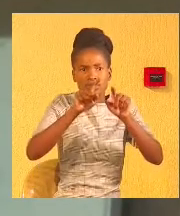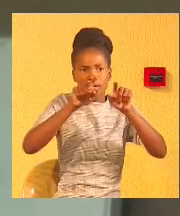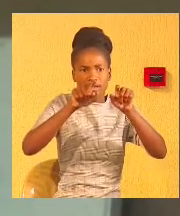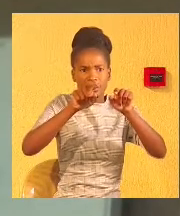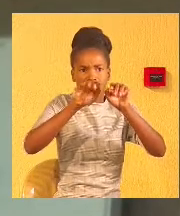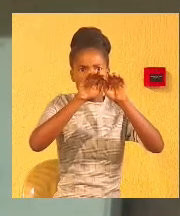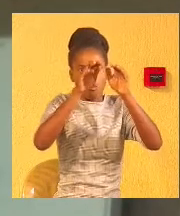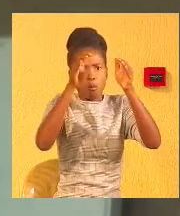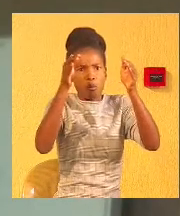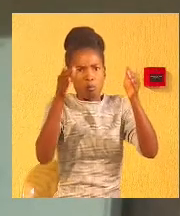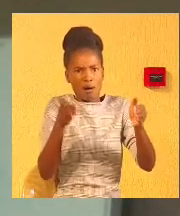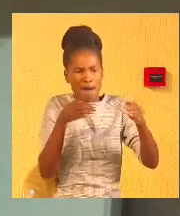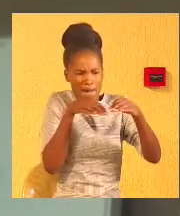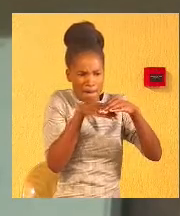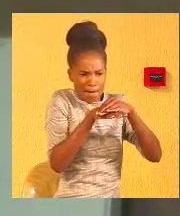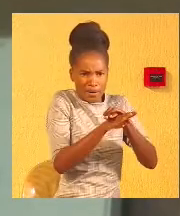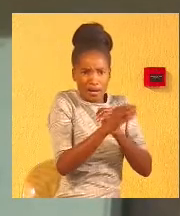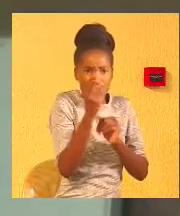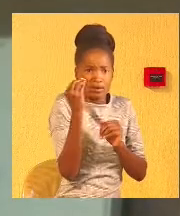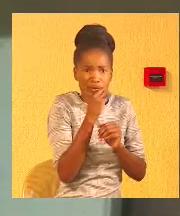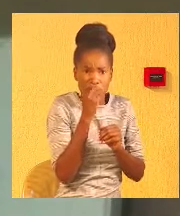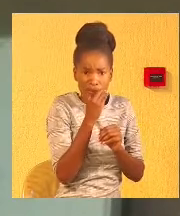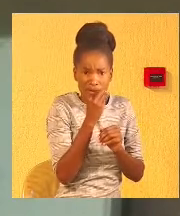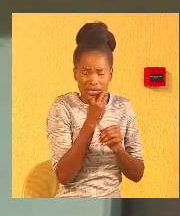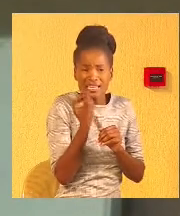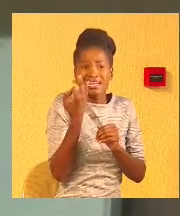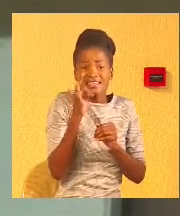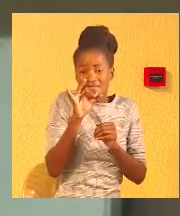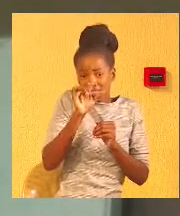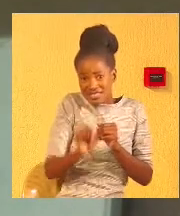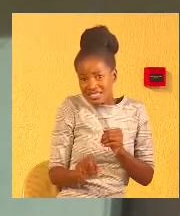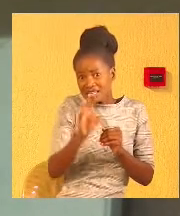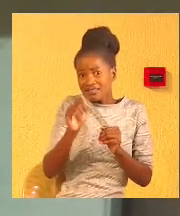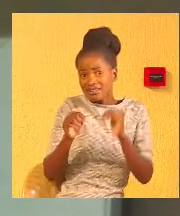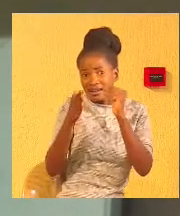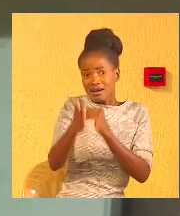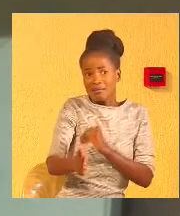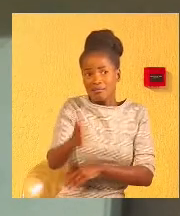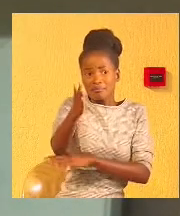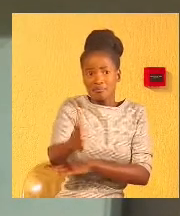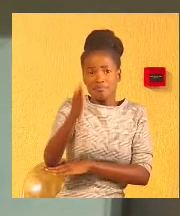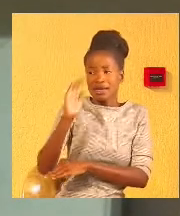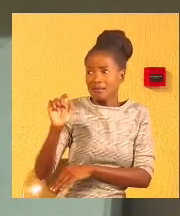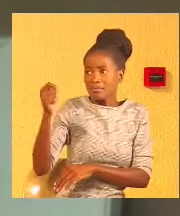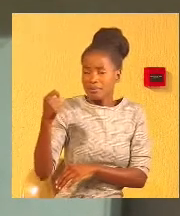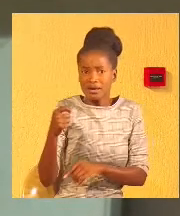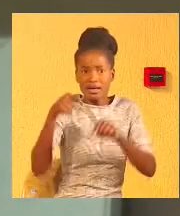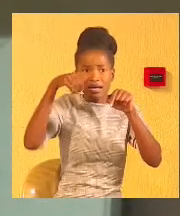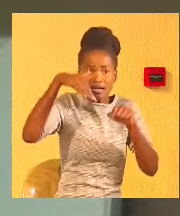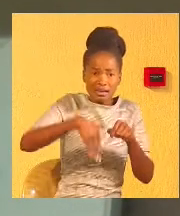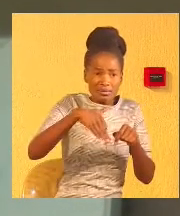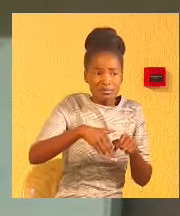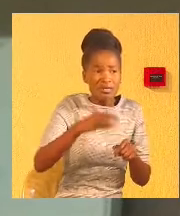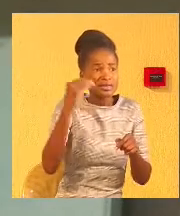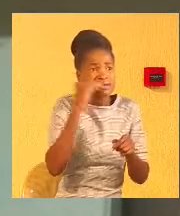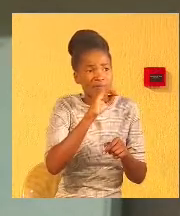for example? These are things that we really need to ask ourselves as a country in terms of